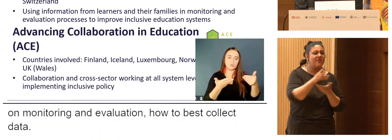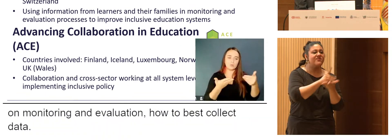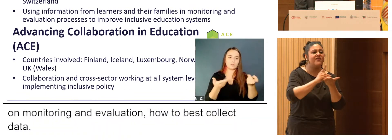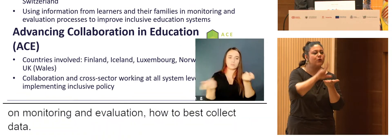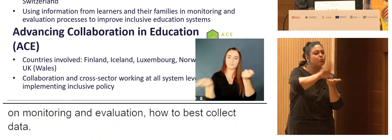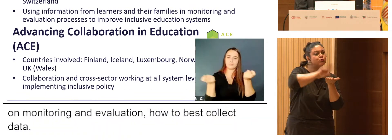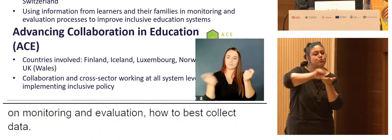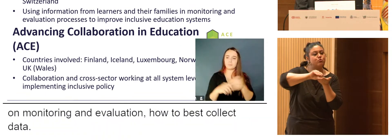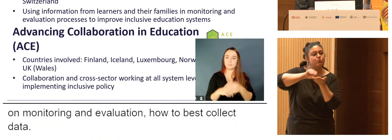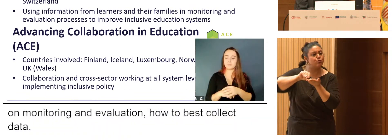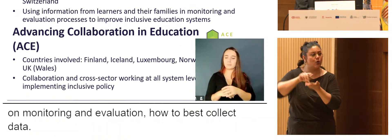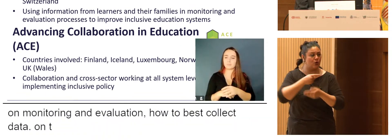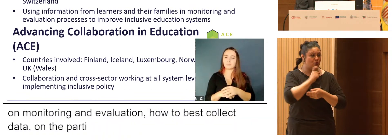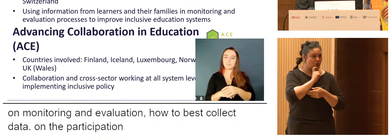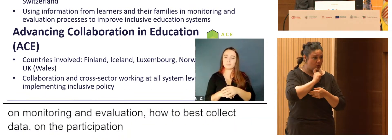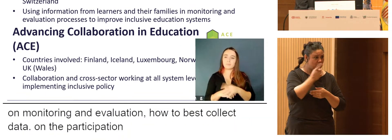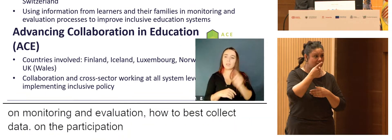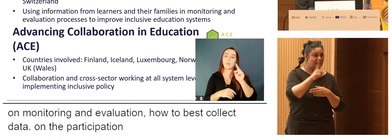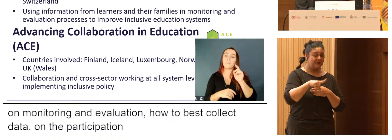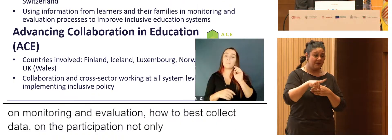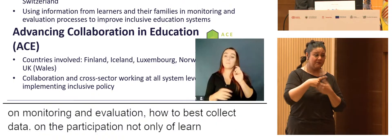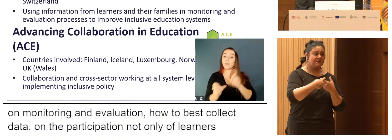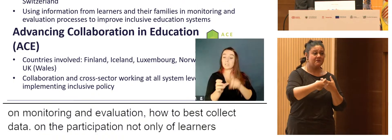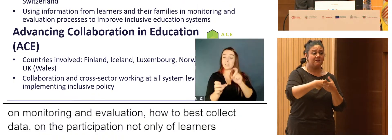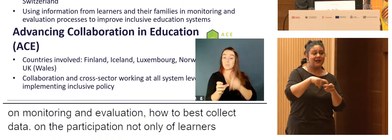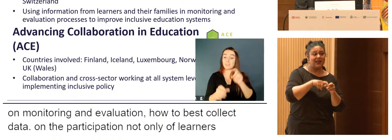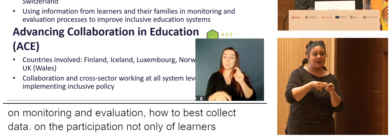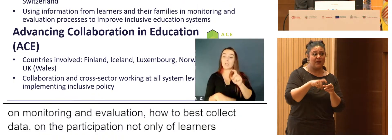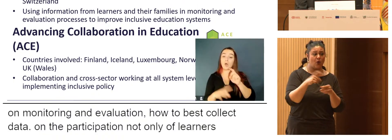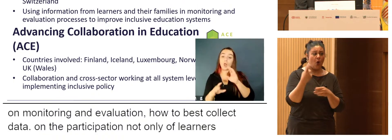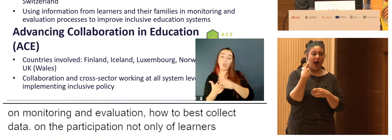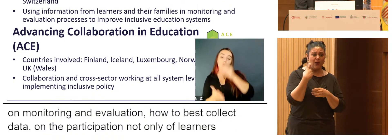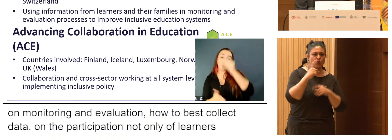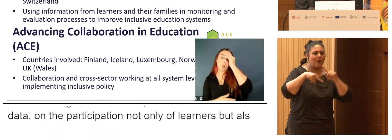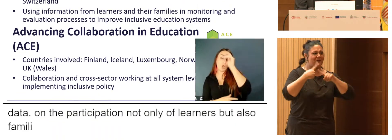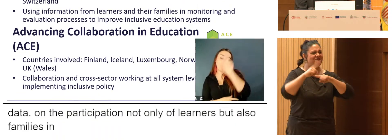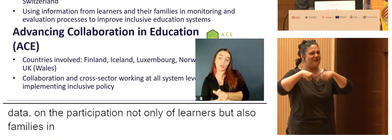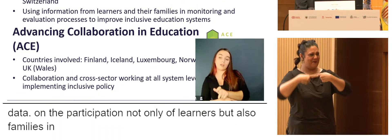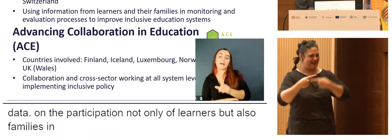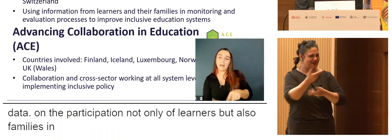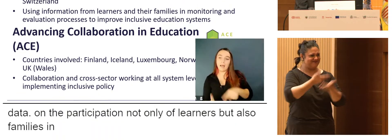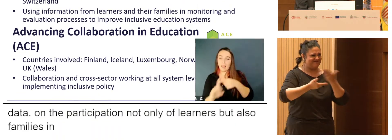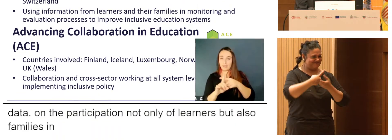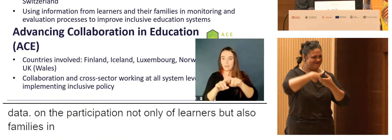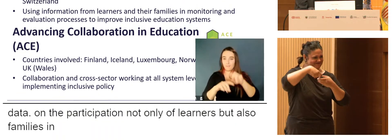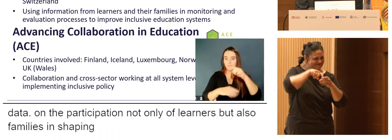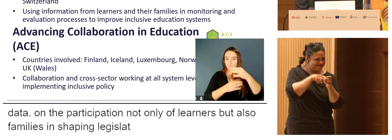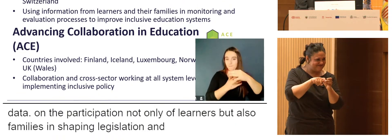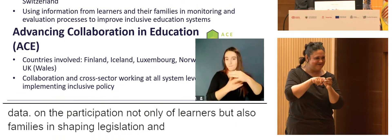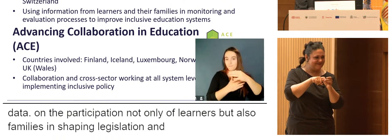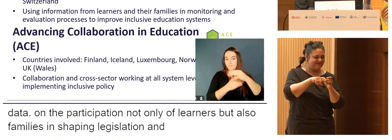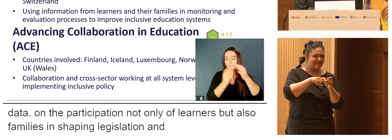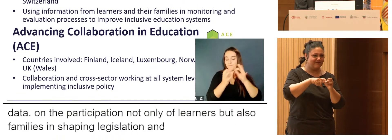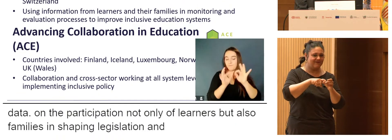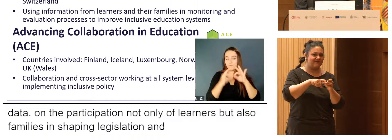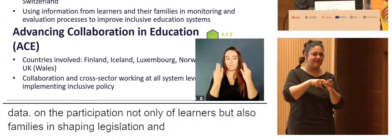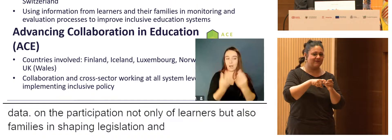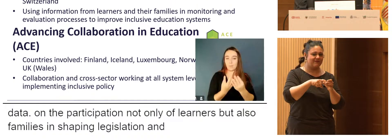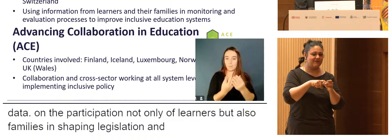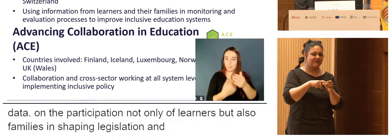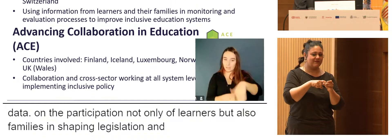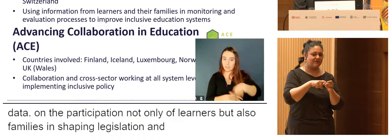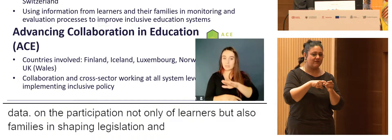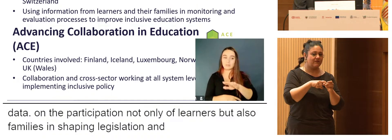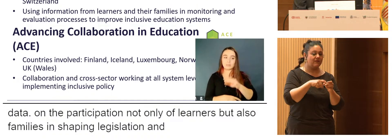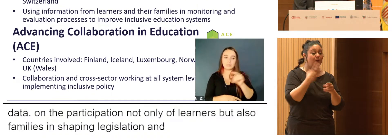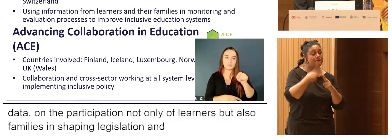the participation not only of learners but also families in shaping legislation and shaping inclusive